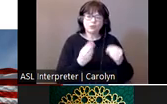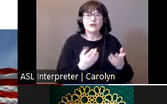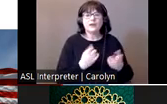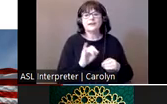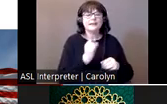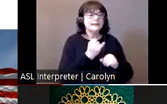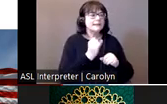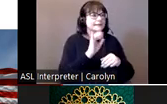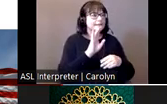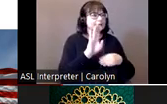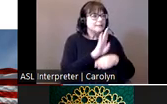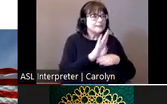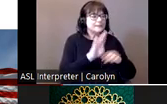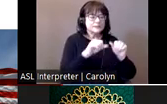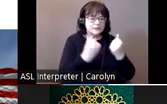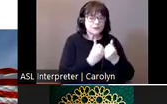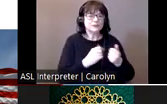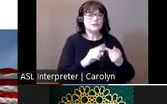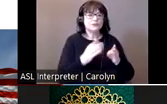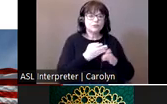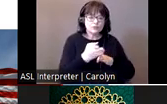associations, professional associations,